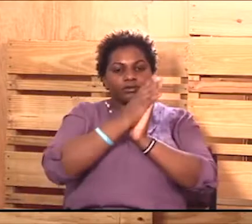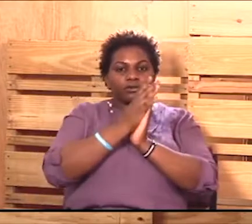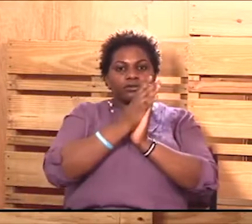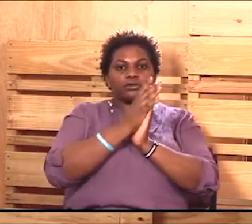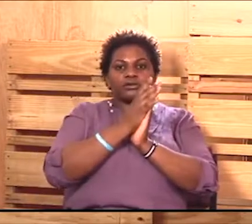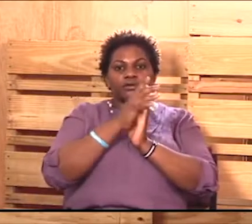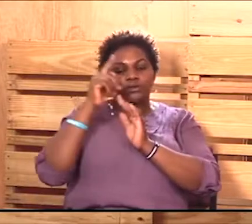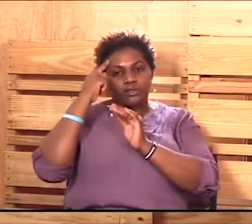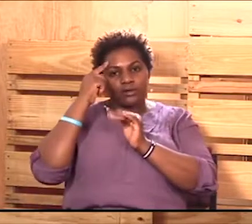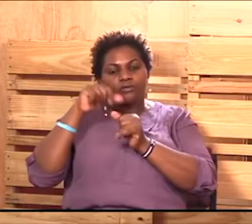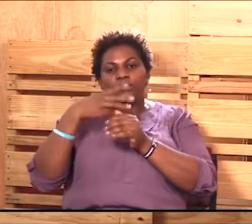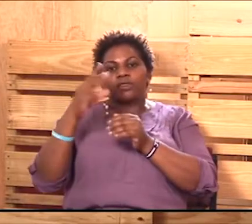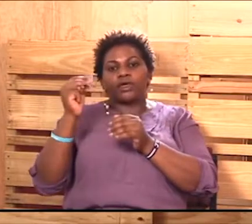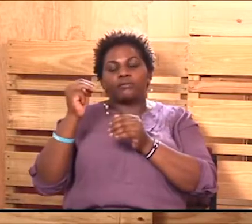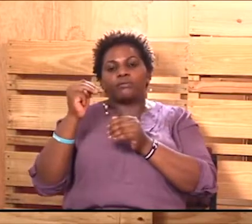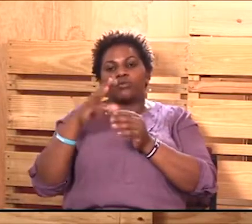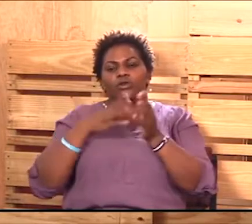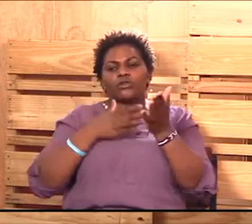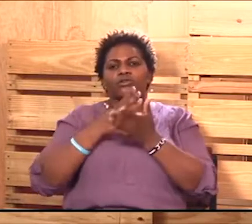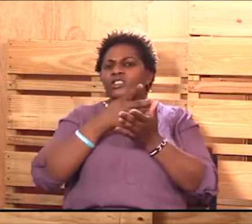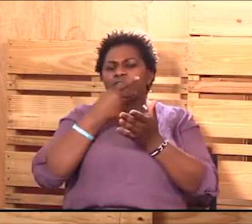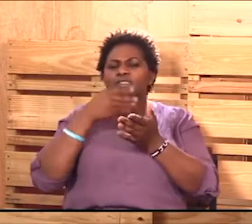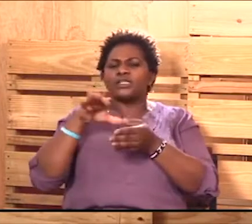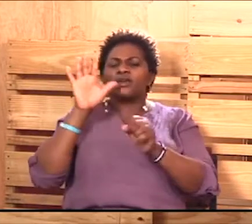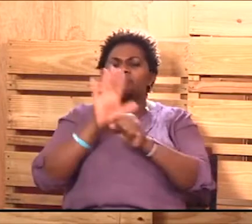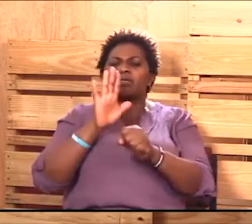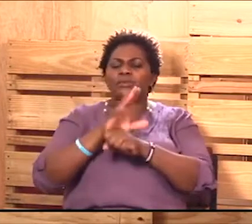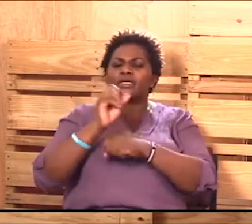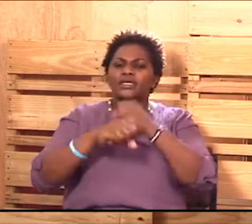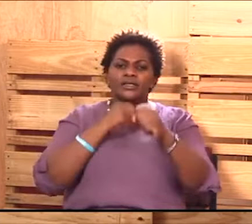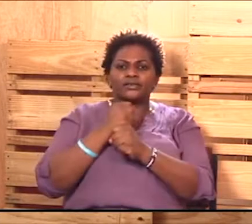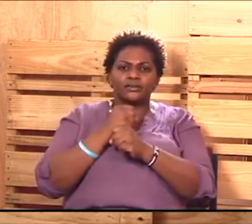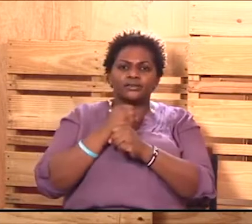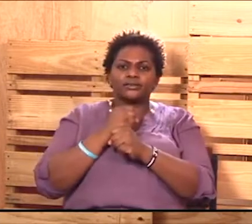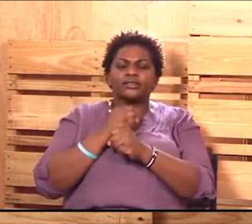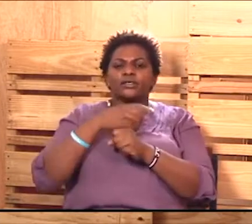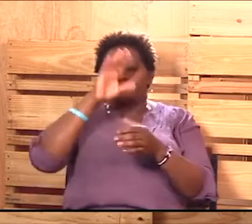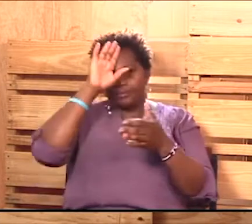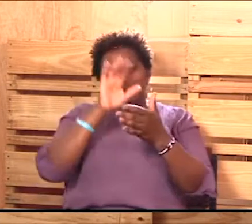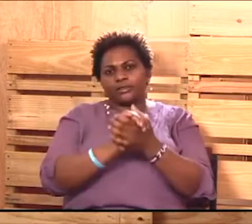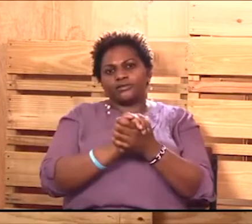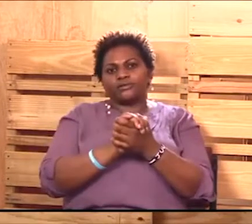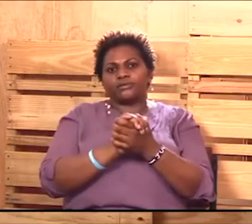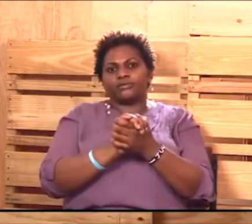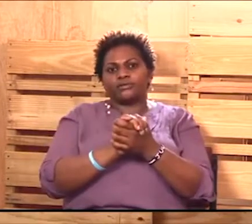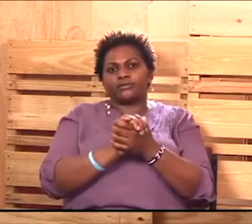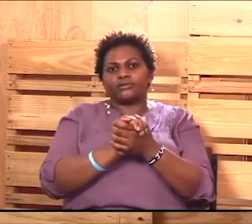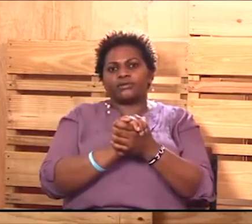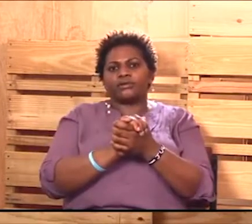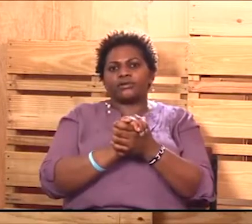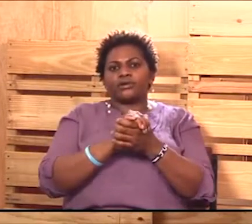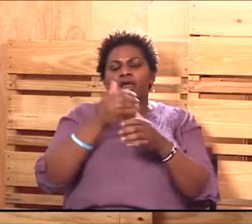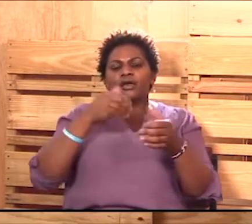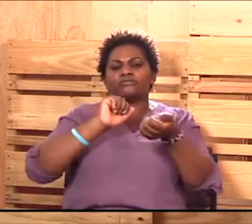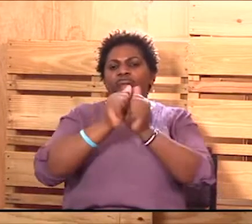You know, just thinking of them going through the desert for these many years. You know, I believe they didn't have, you know, even if they had